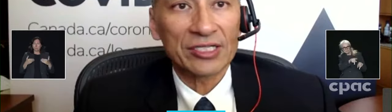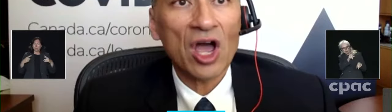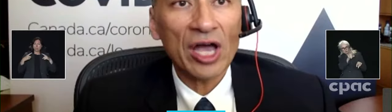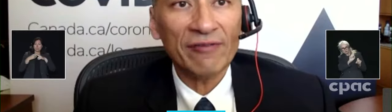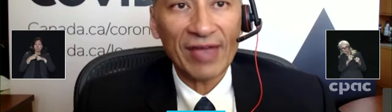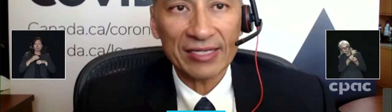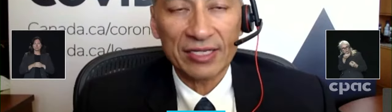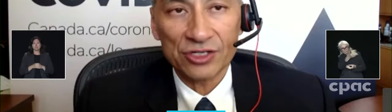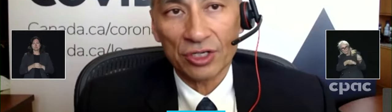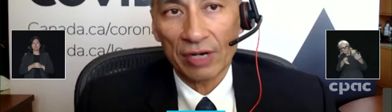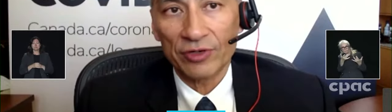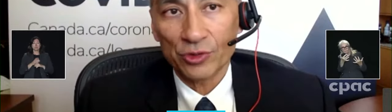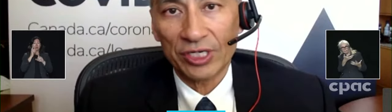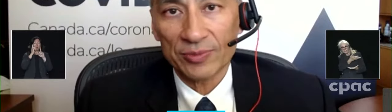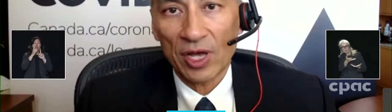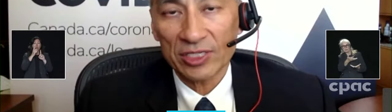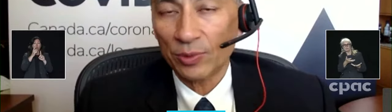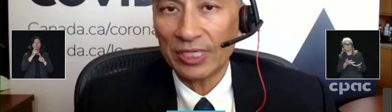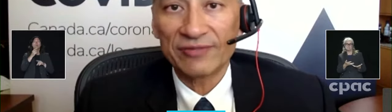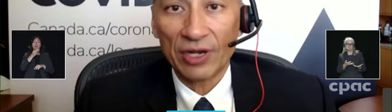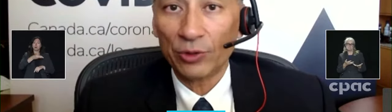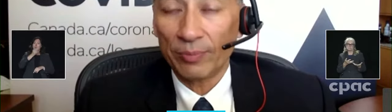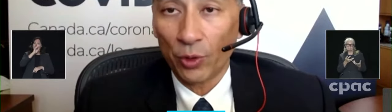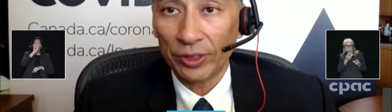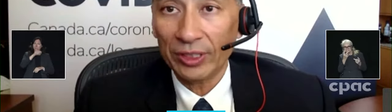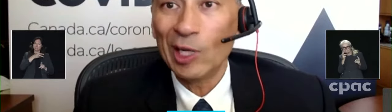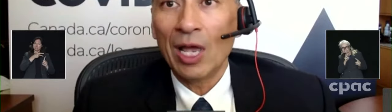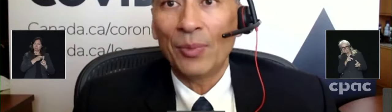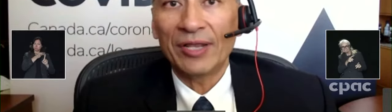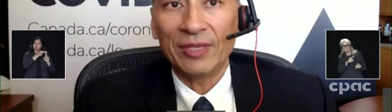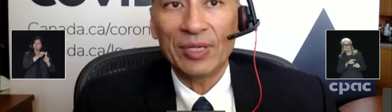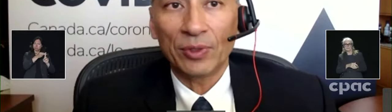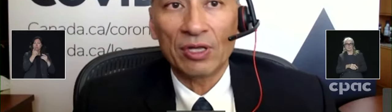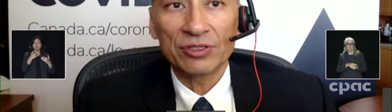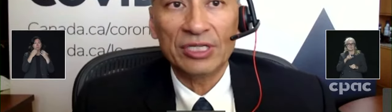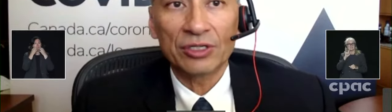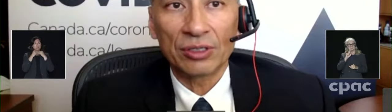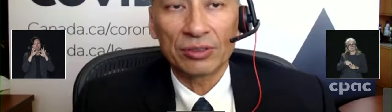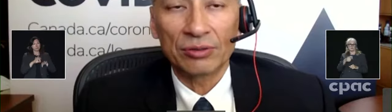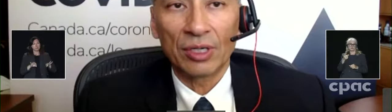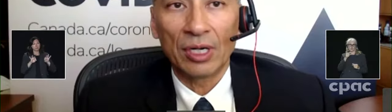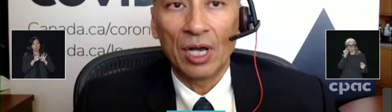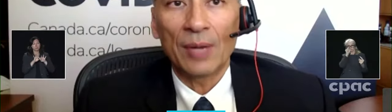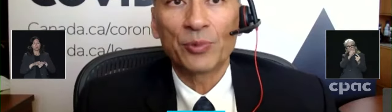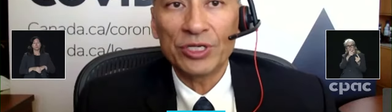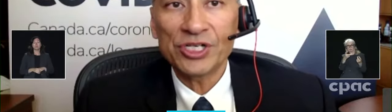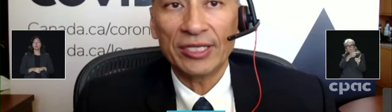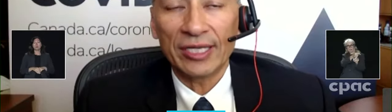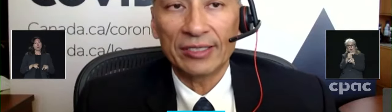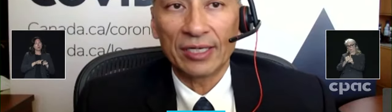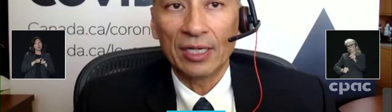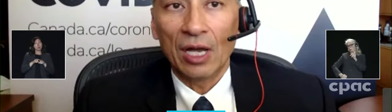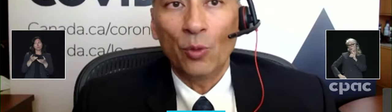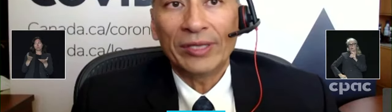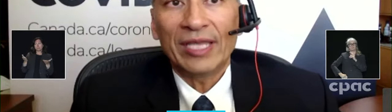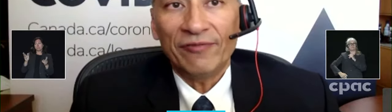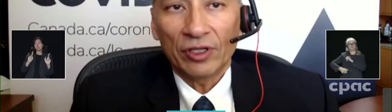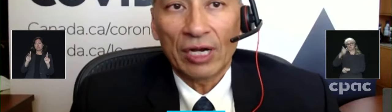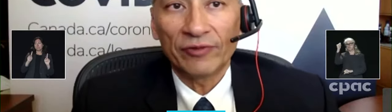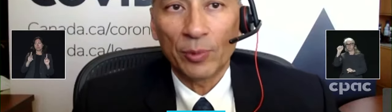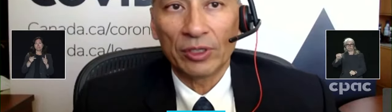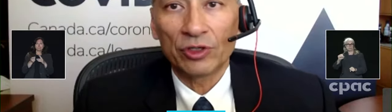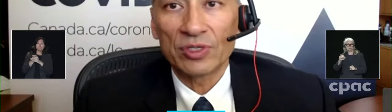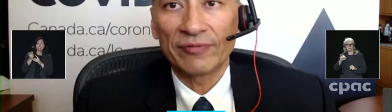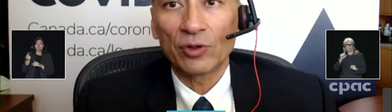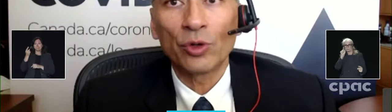trying to get as high a vaccination coverage rate as possible is very important. But I think people also need to appreciate that what they